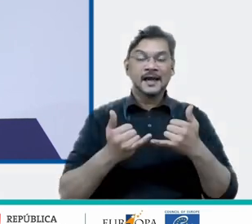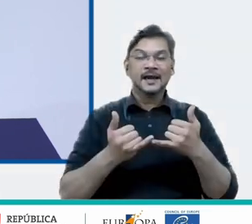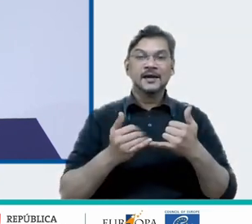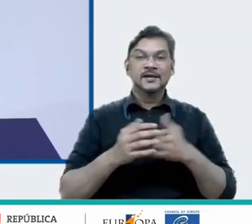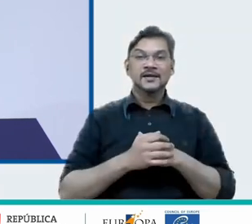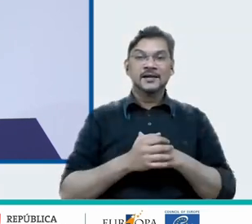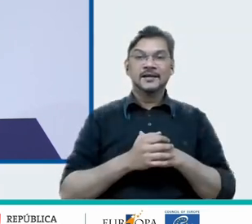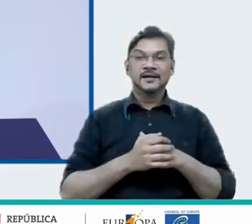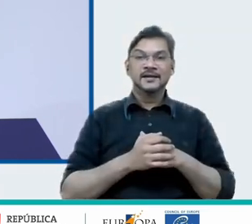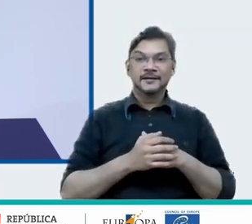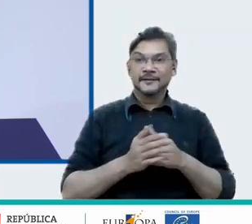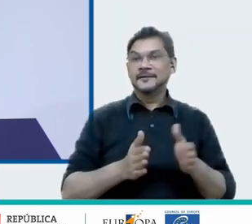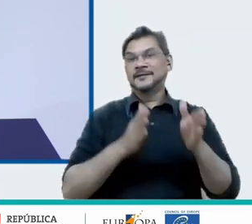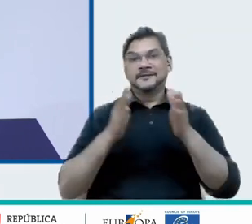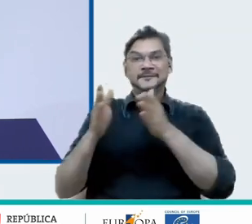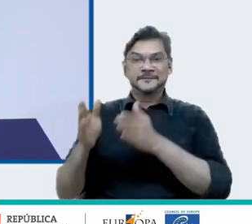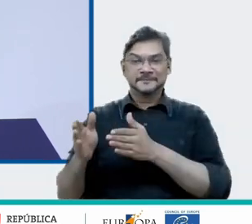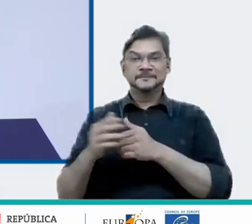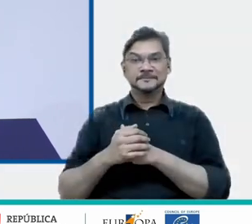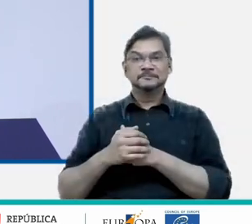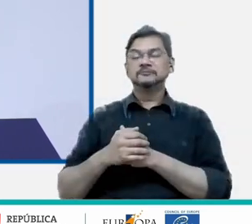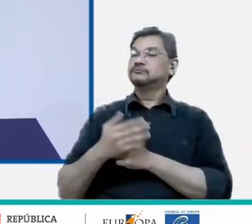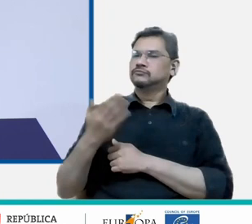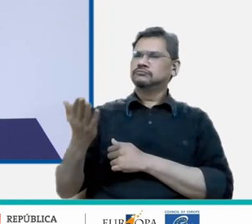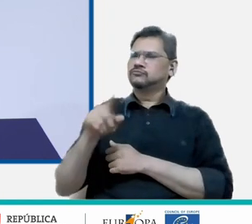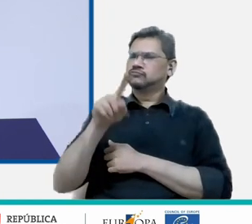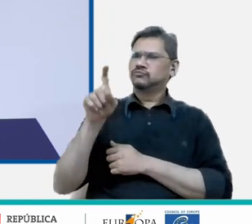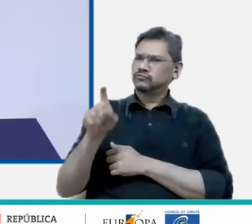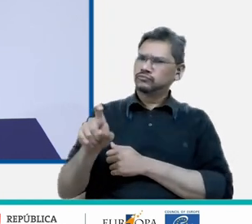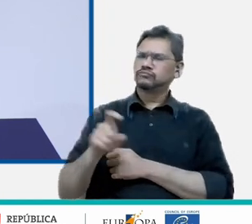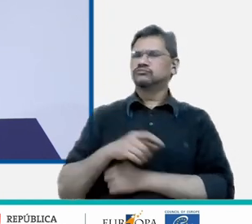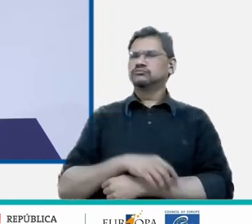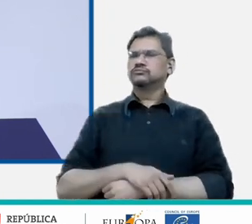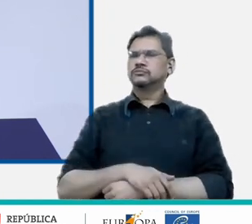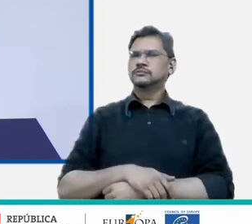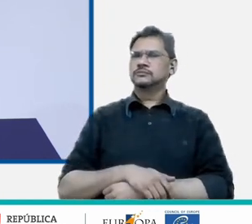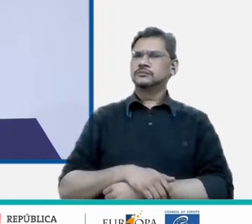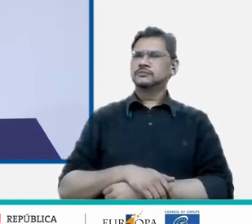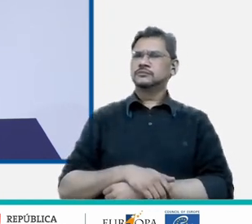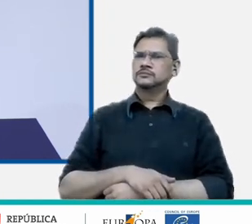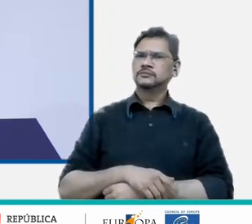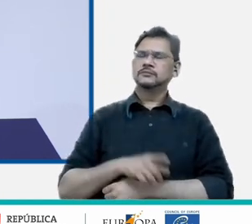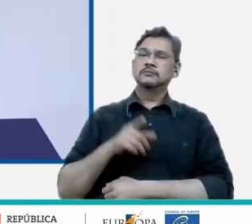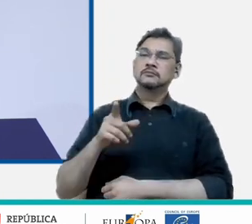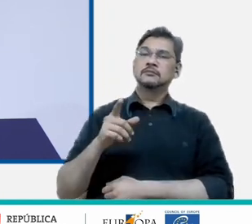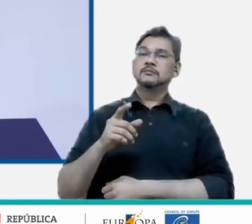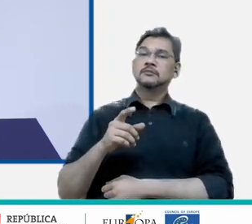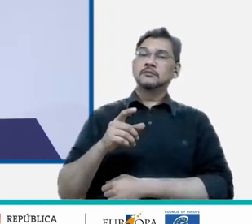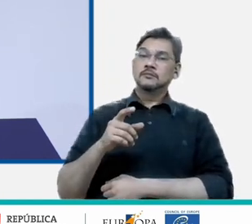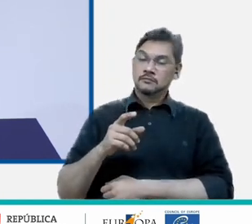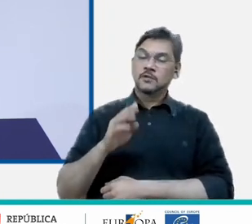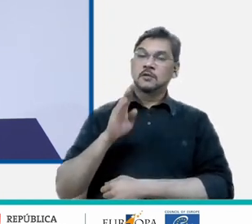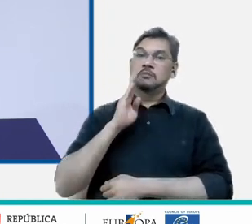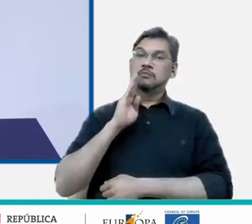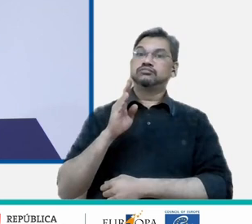Zanada and to ask you about Bosnia, that has been facing intense floods on top